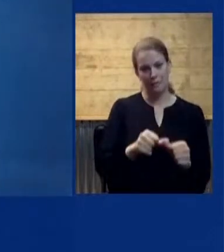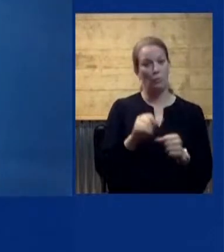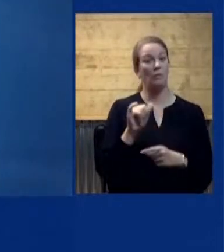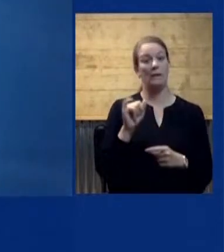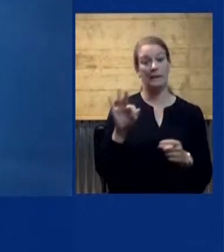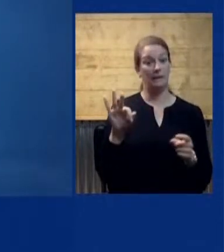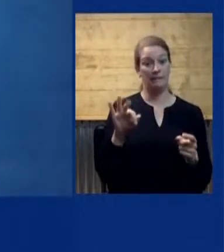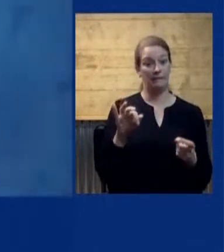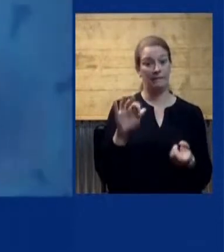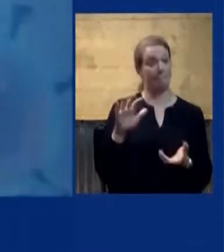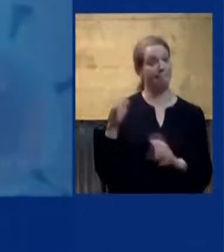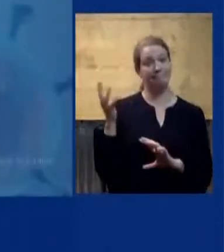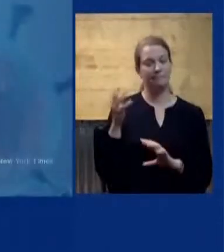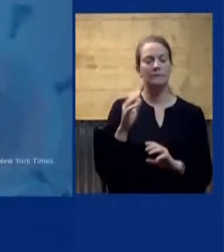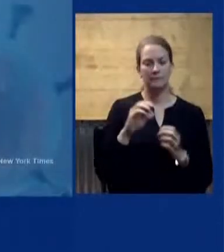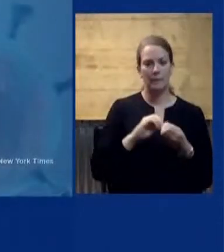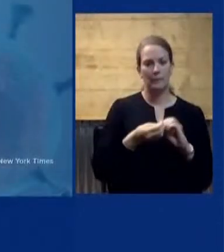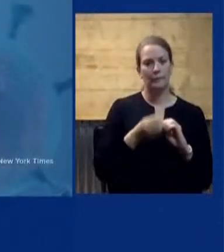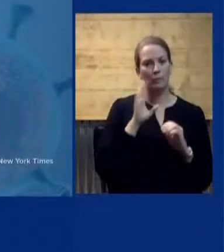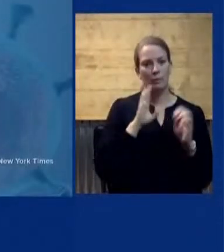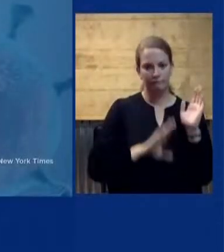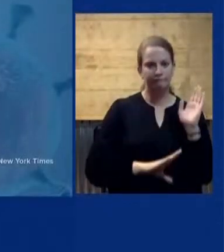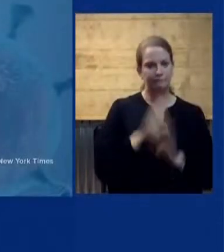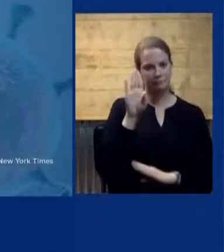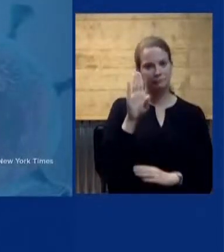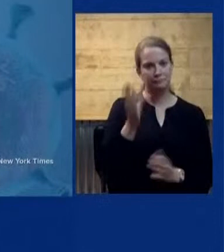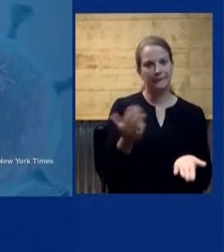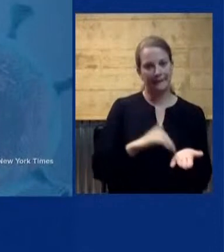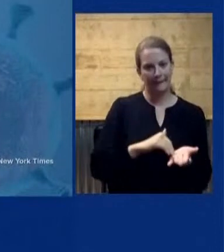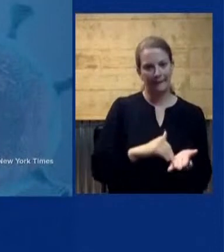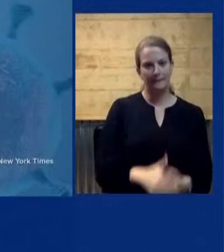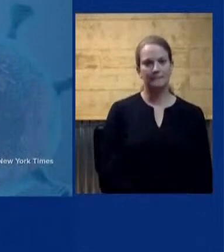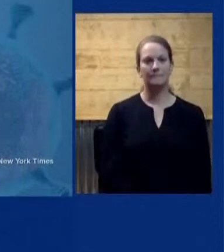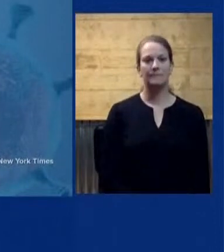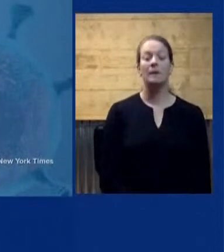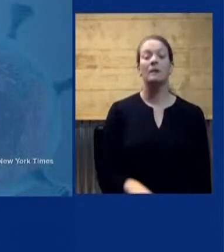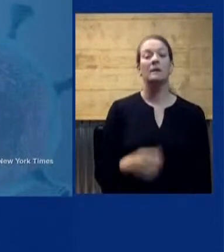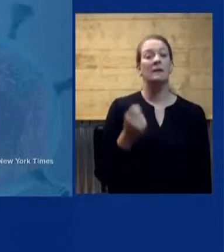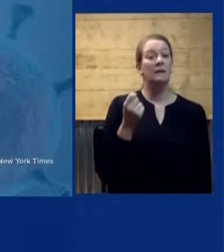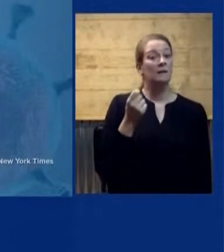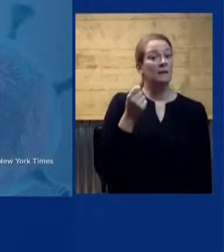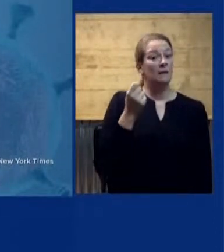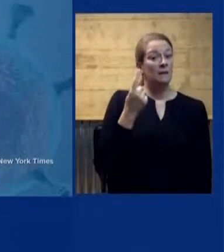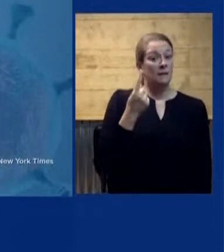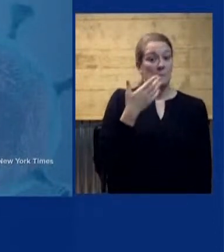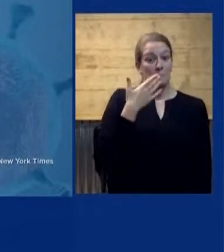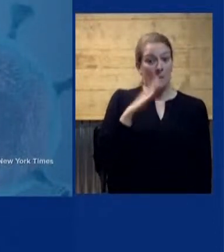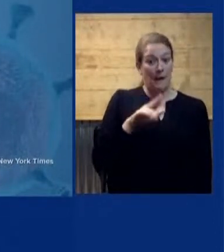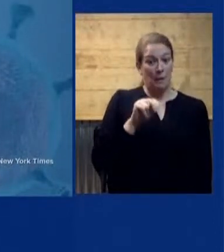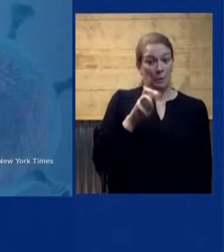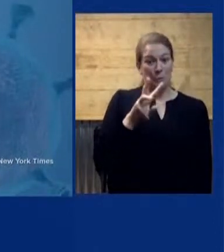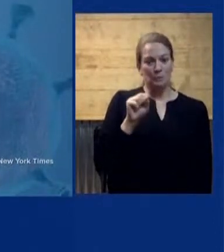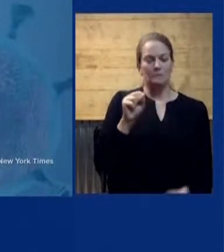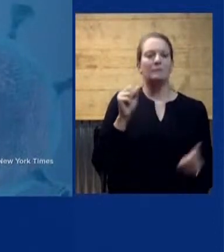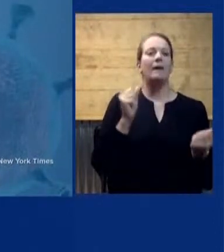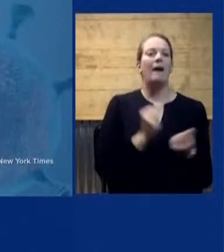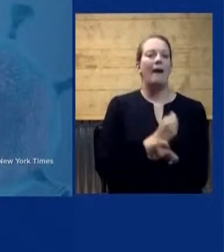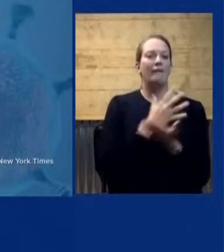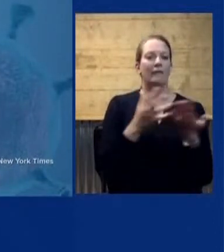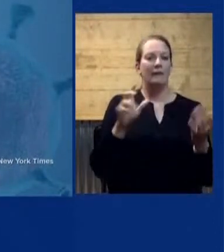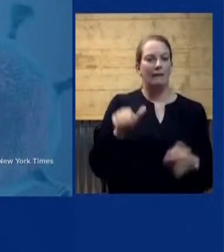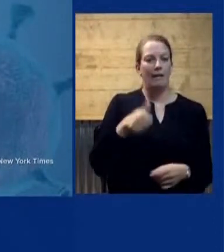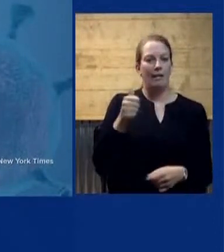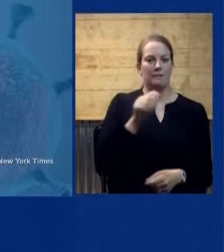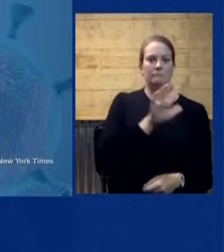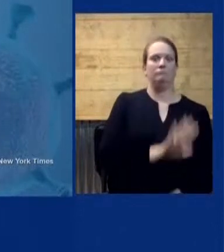change quickly. Bad news is everything around us, frankly. Tale of two